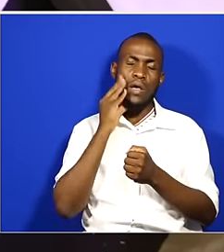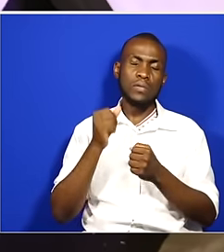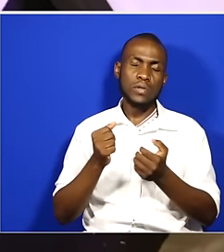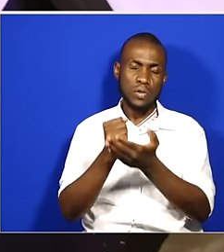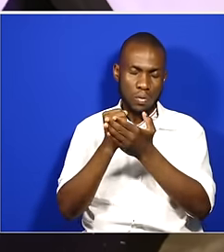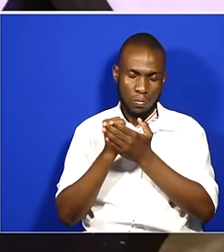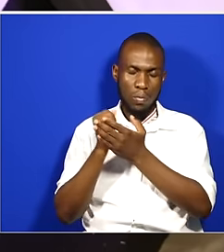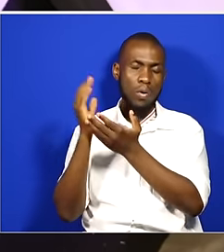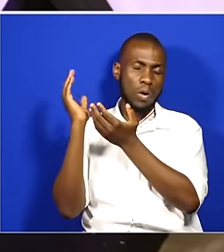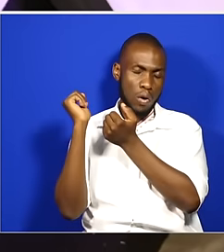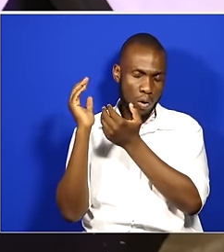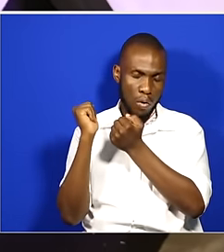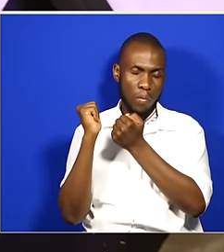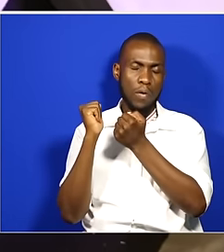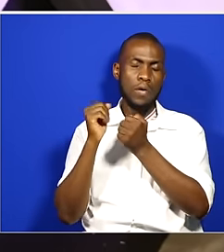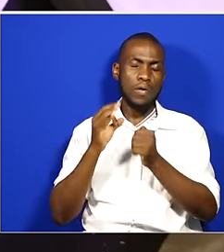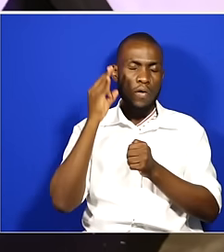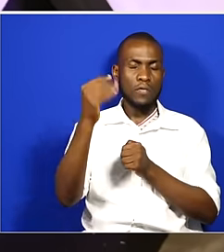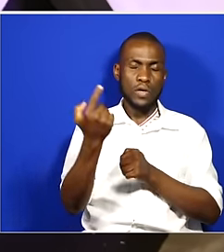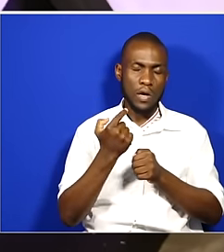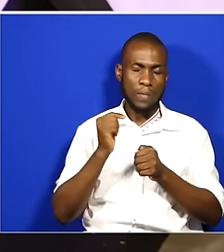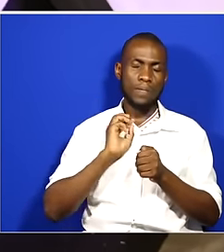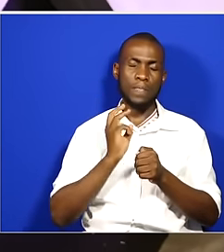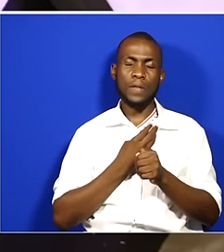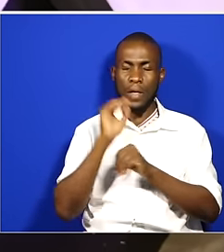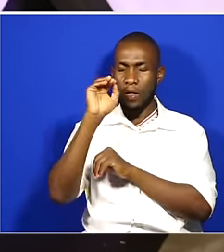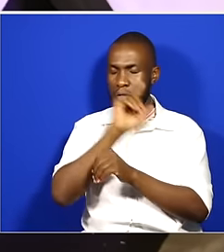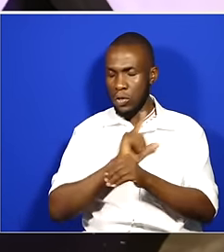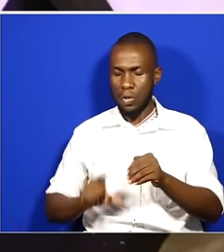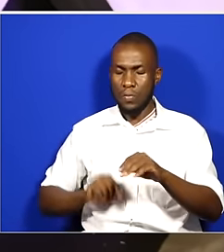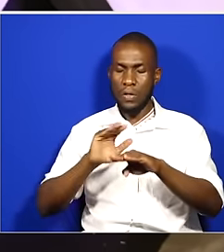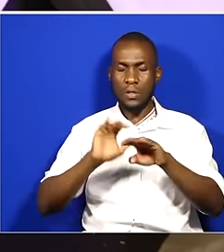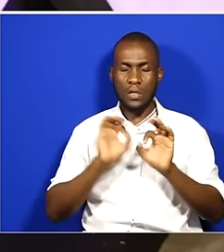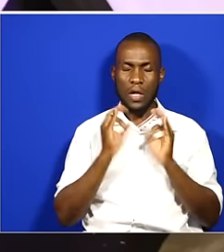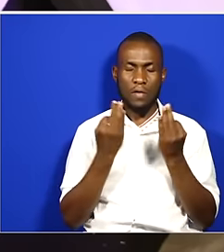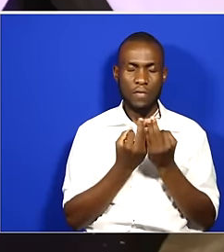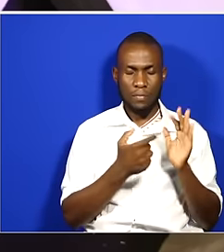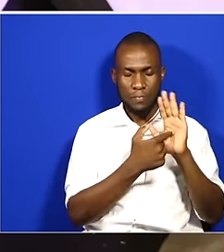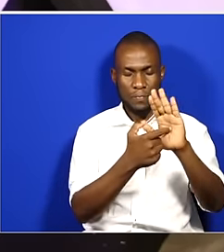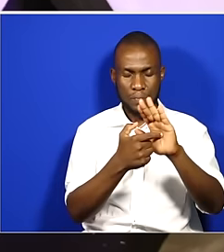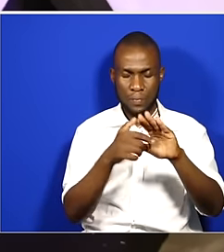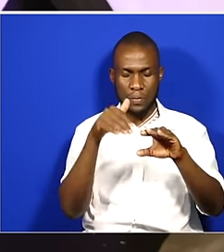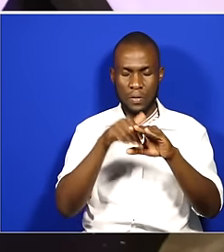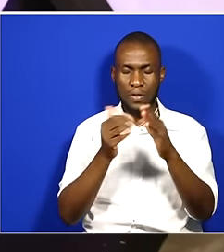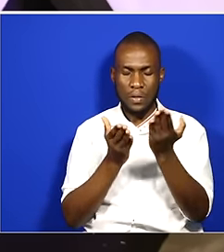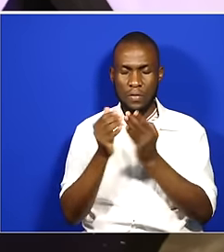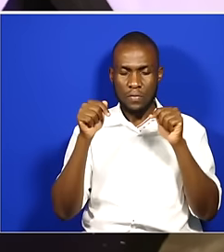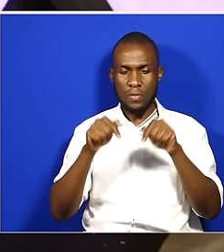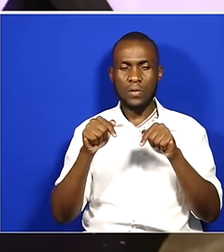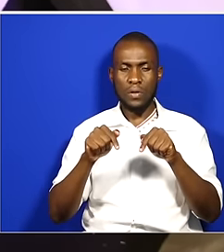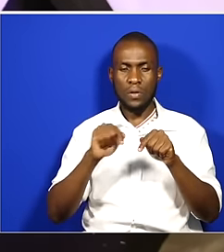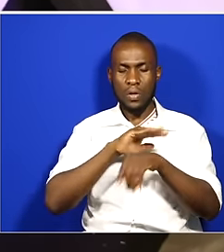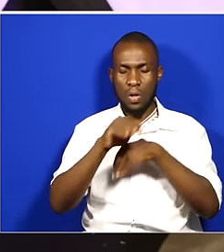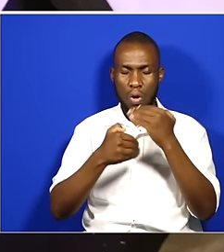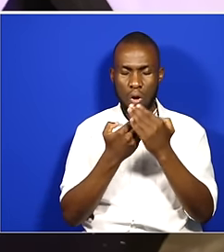help for the future to come. We ask, O Lord, that you will intervene and touch the families that are represented in this service today.